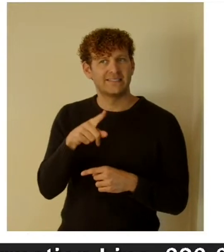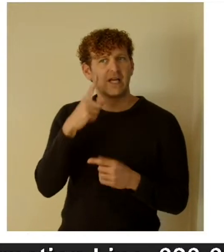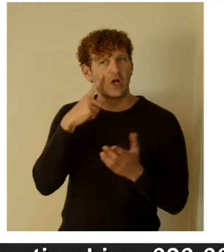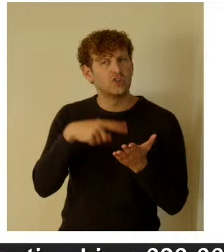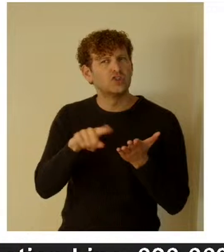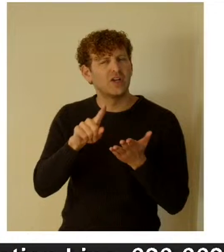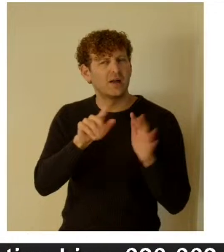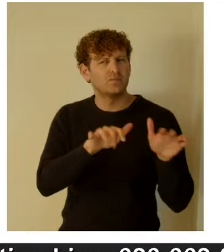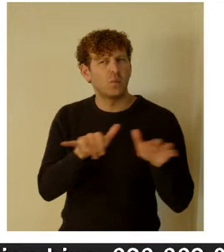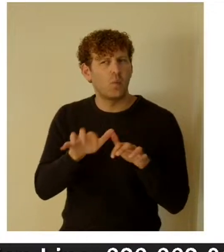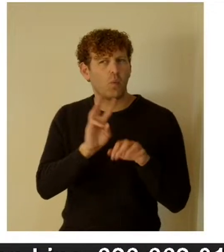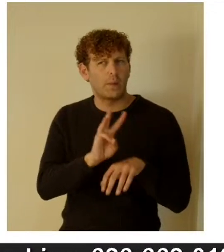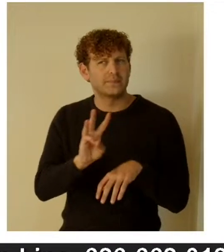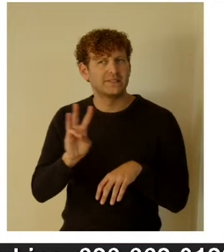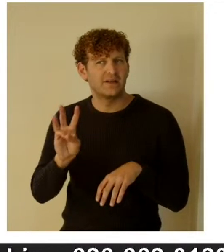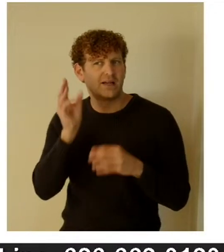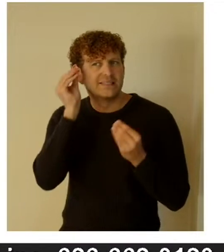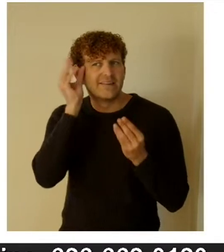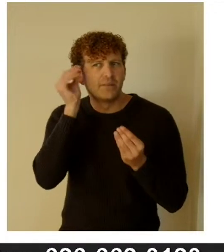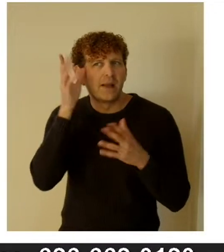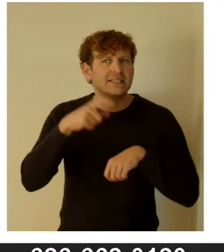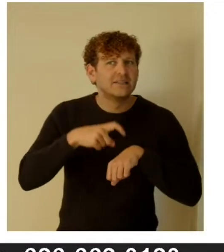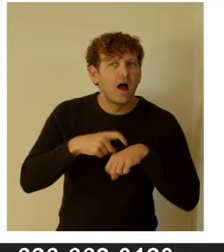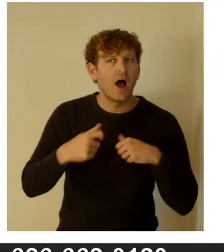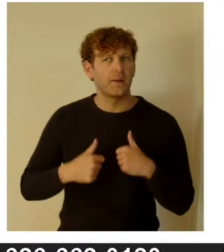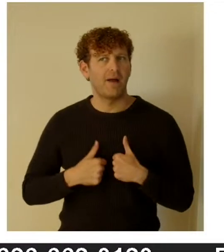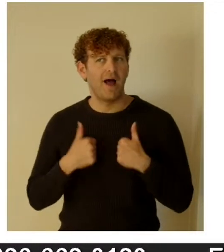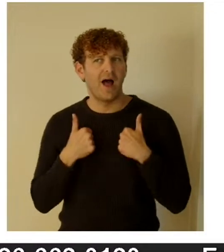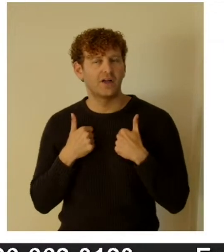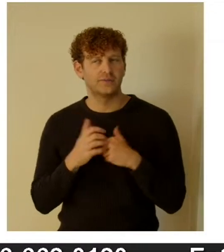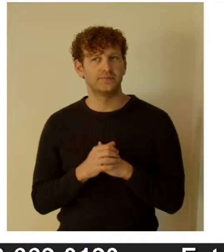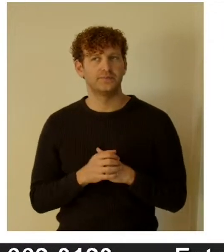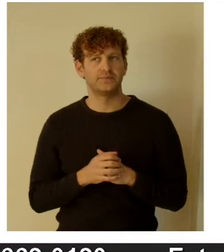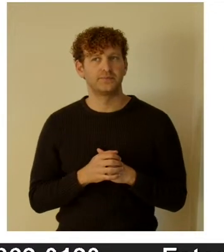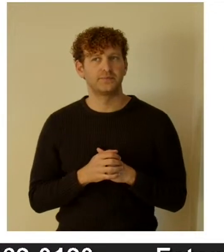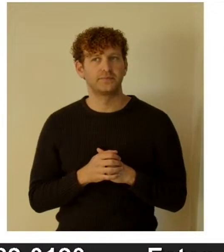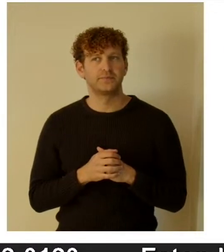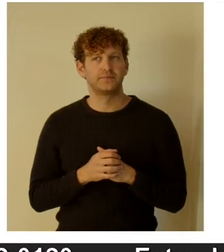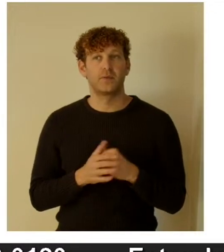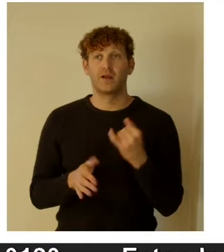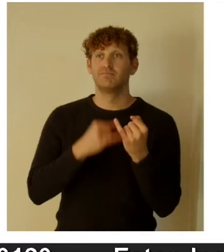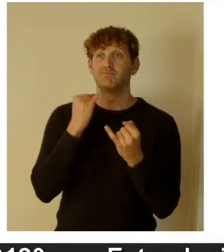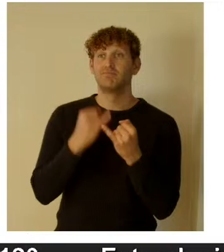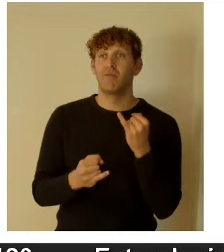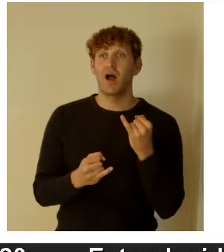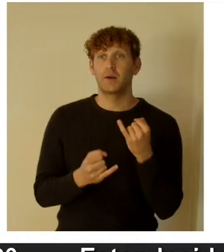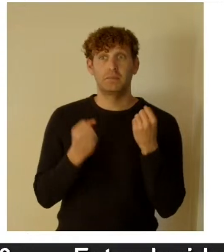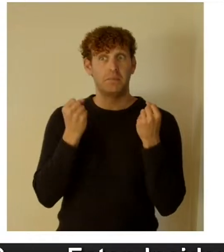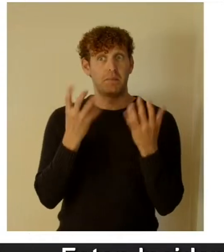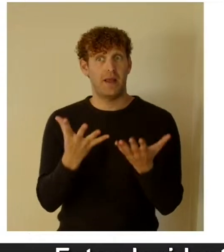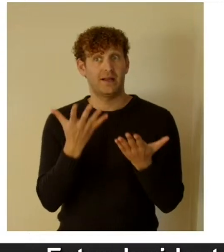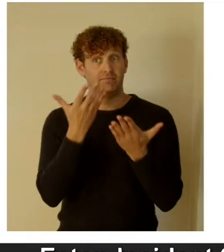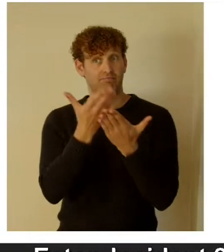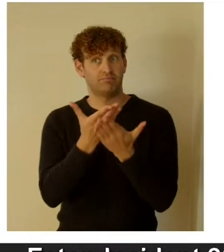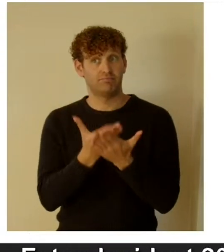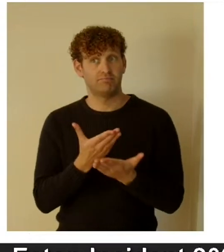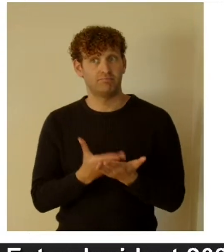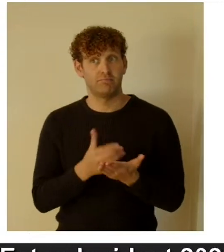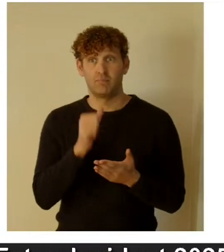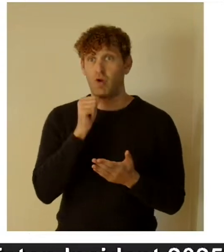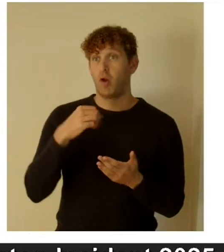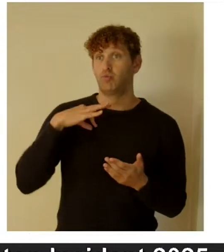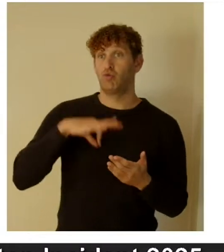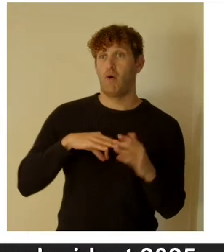latest locations, dates, and times. Finally, many trusted and verified community and nonprofit organizations are available